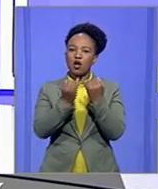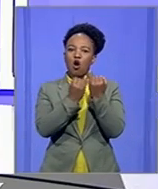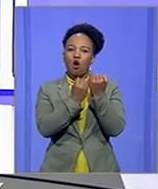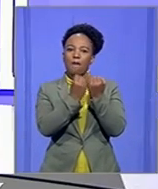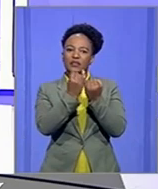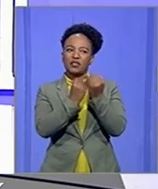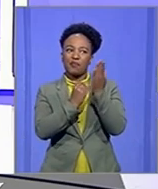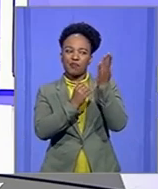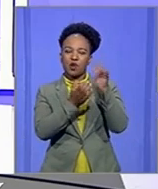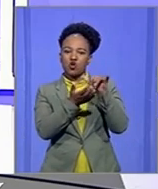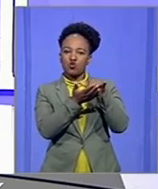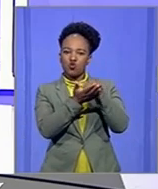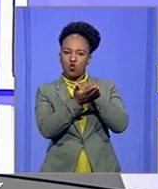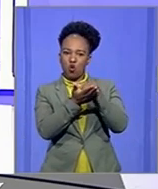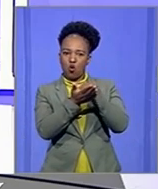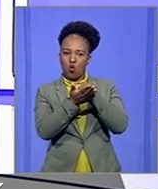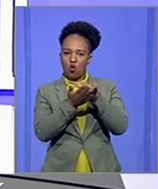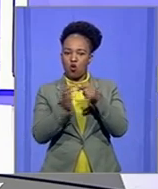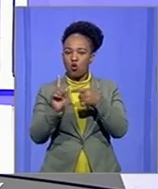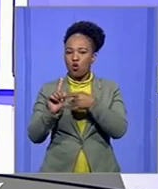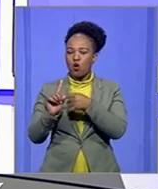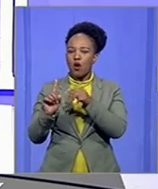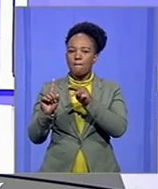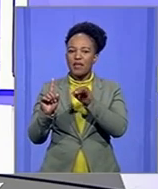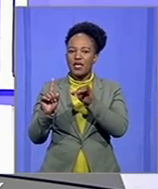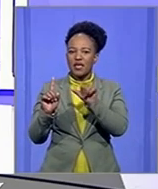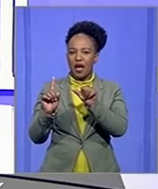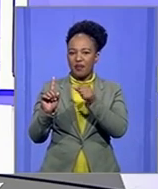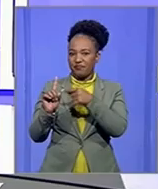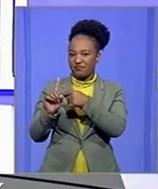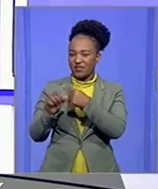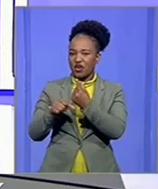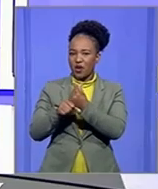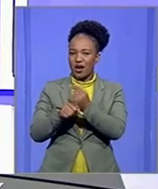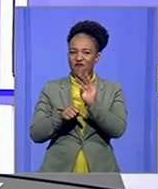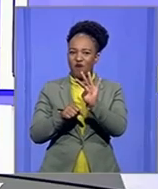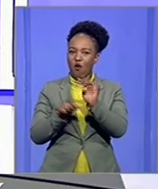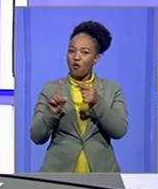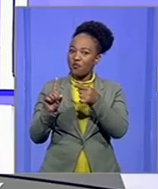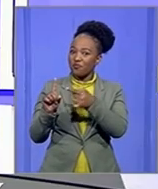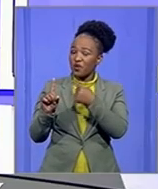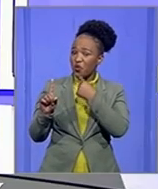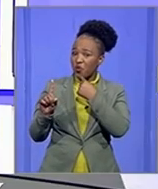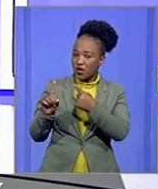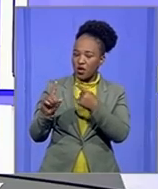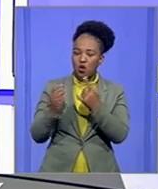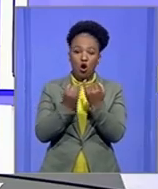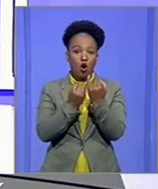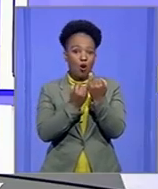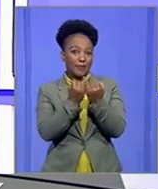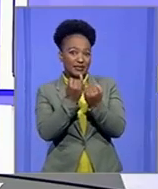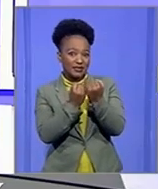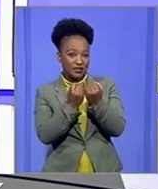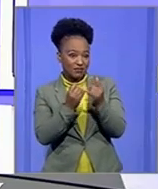New York. Mia Bojen ya balang grade 4 o re ho nka karolo pontshong e jwalo ke toro e phethahetseng.